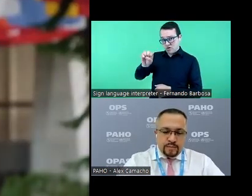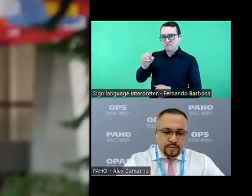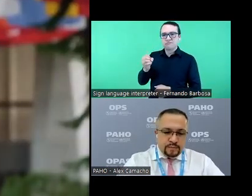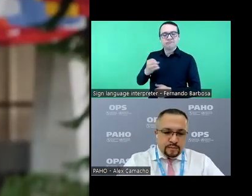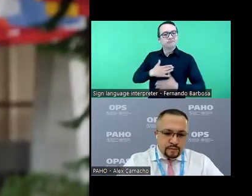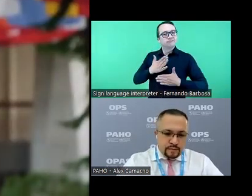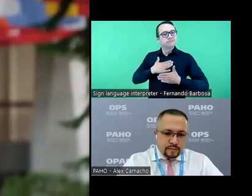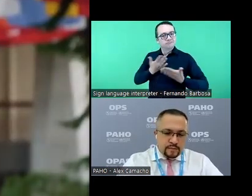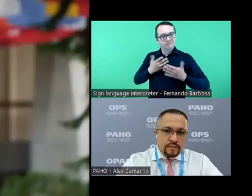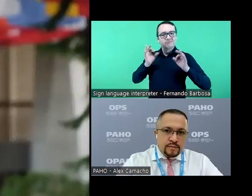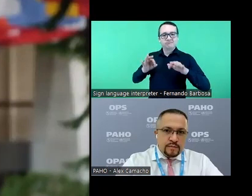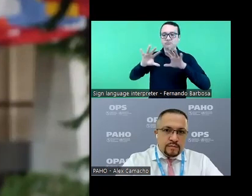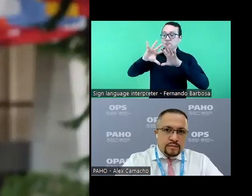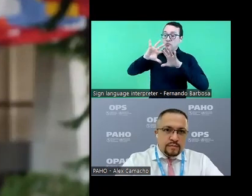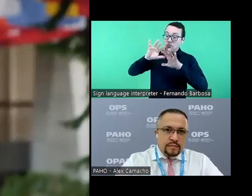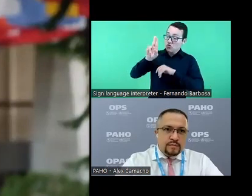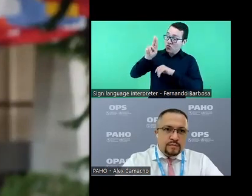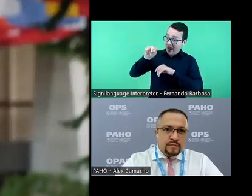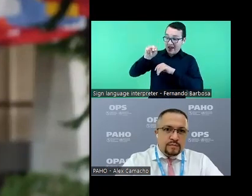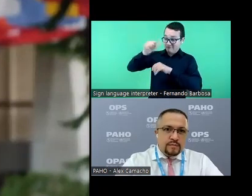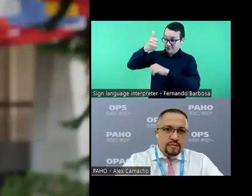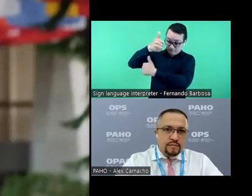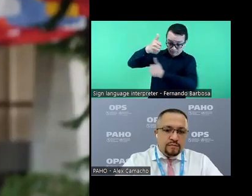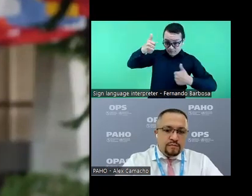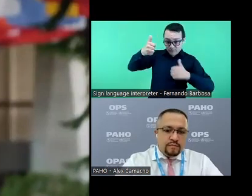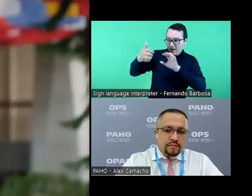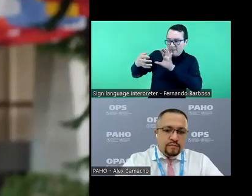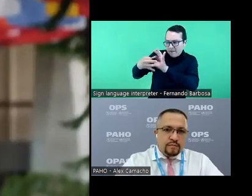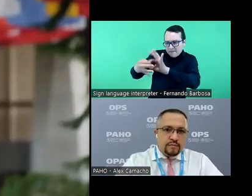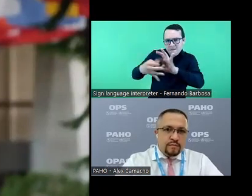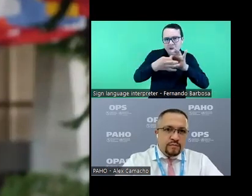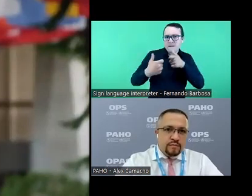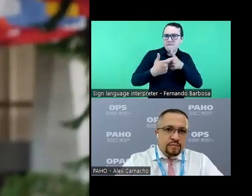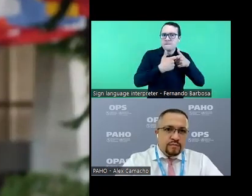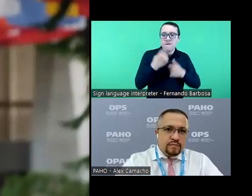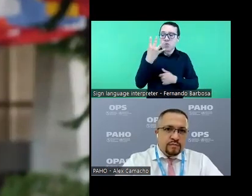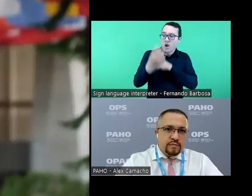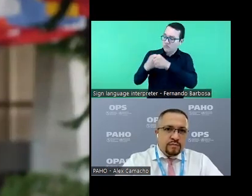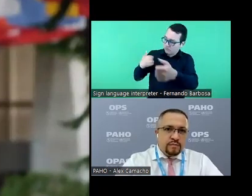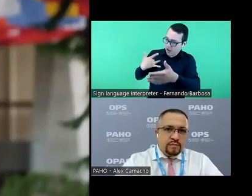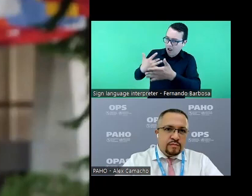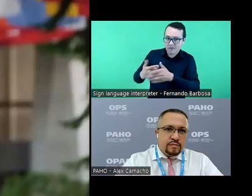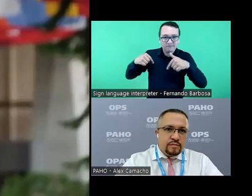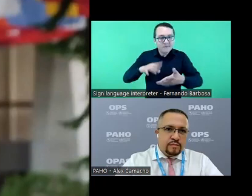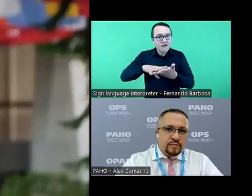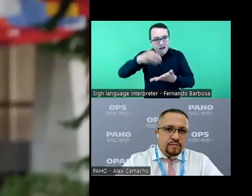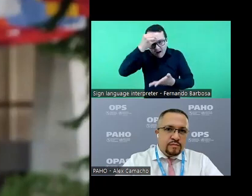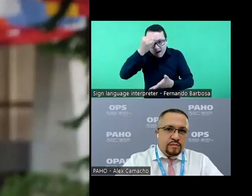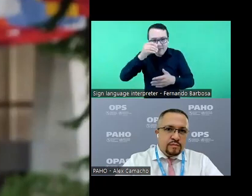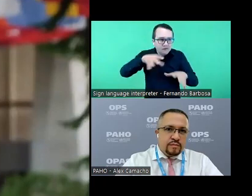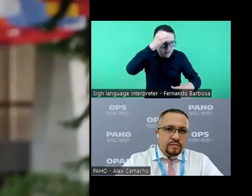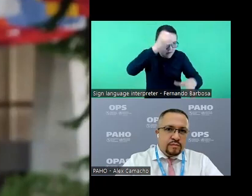year in a row on this training program. It uses the lessons we have learned from the COVID-19 pandemic